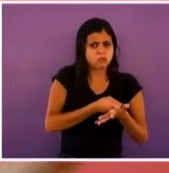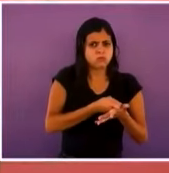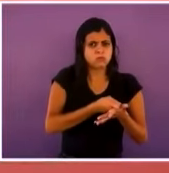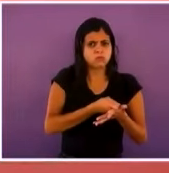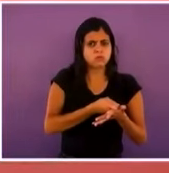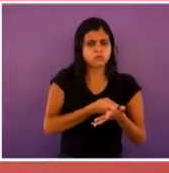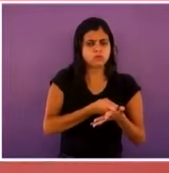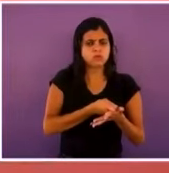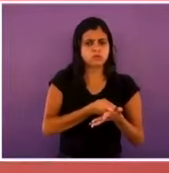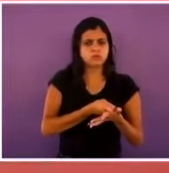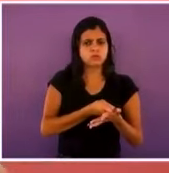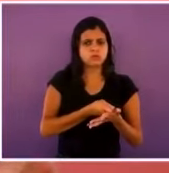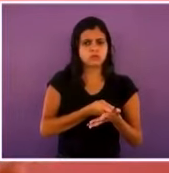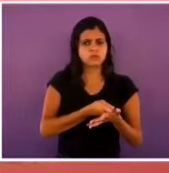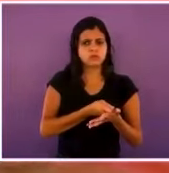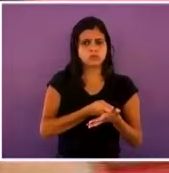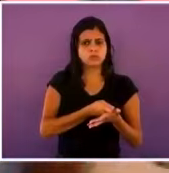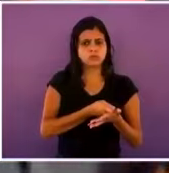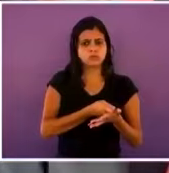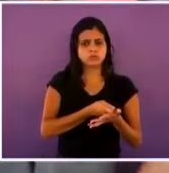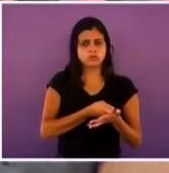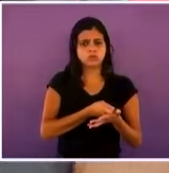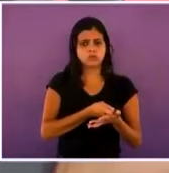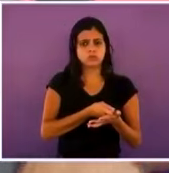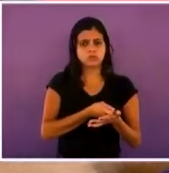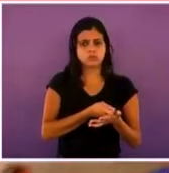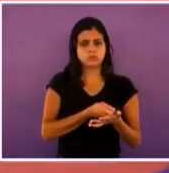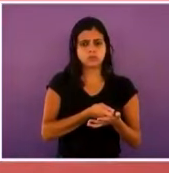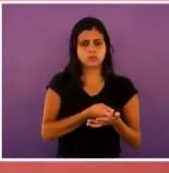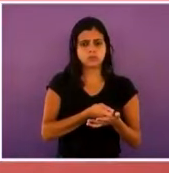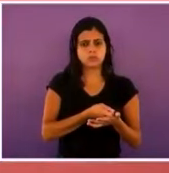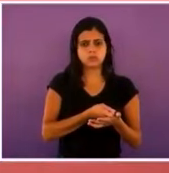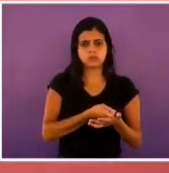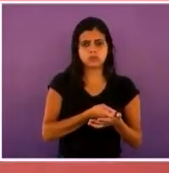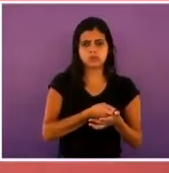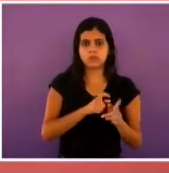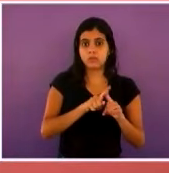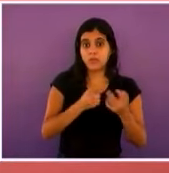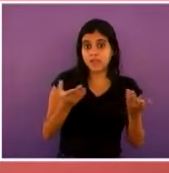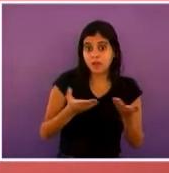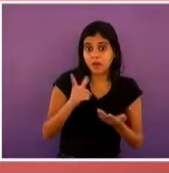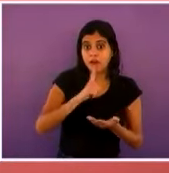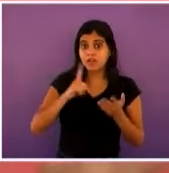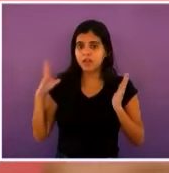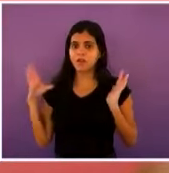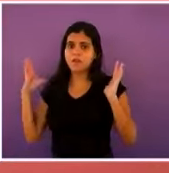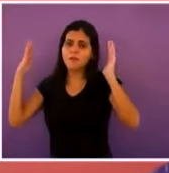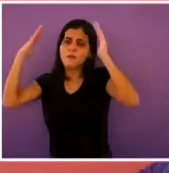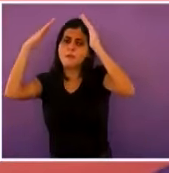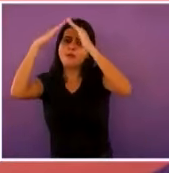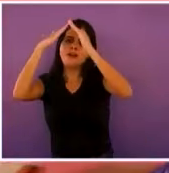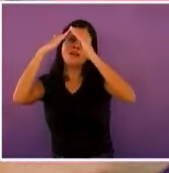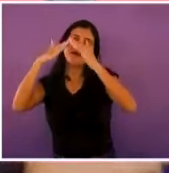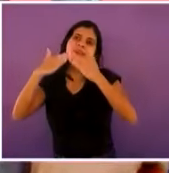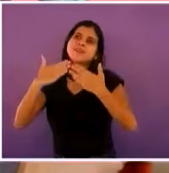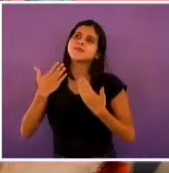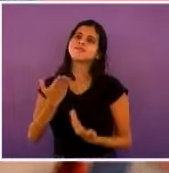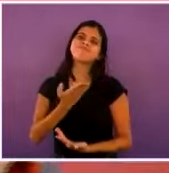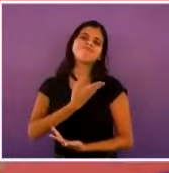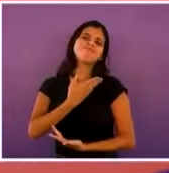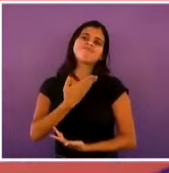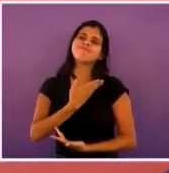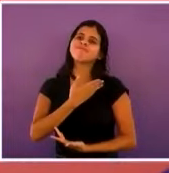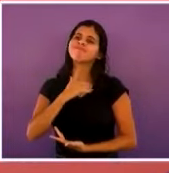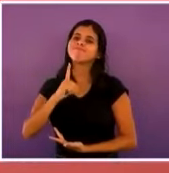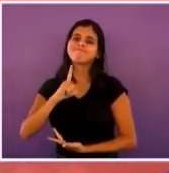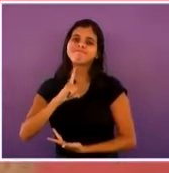But now we have a pope who is very warm. Nós agora temos papa que é muito caloroso. Very approachable.